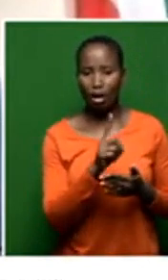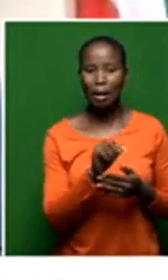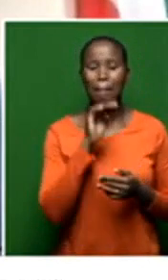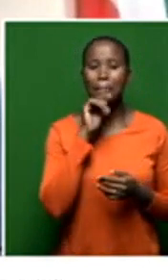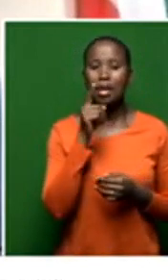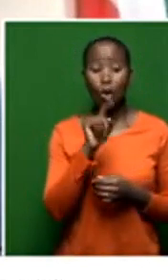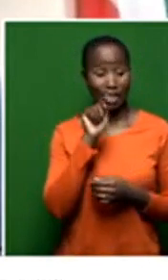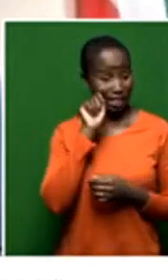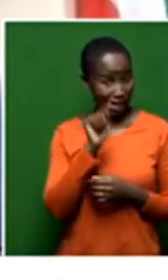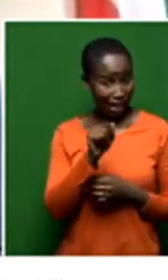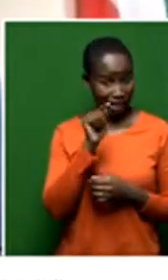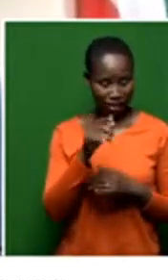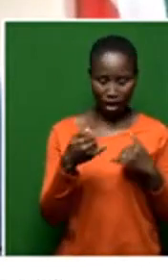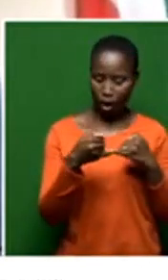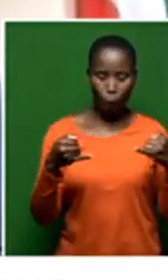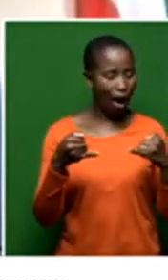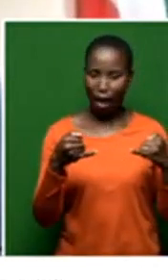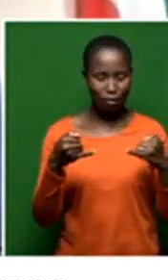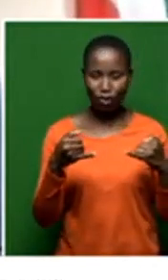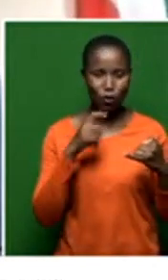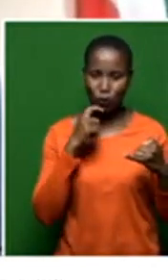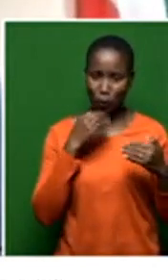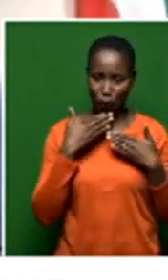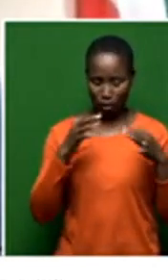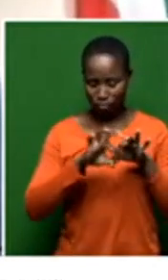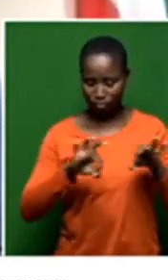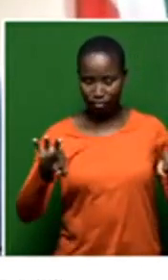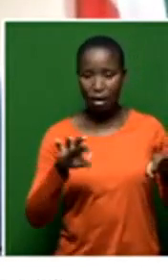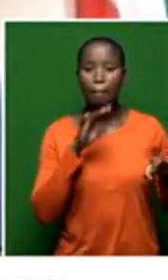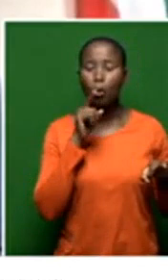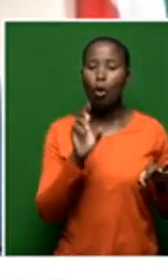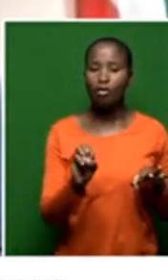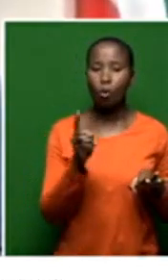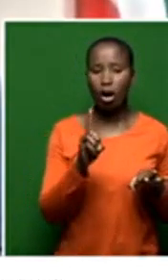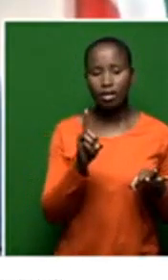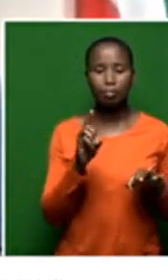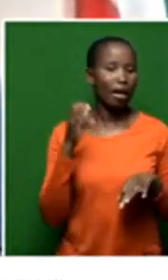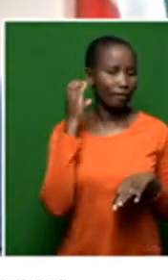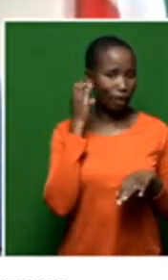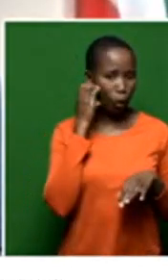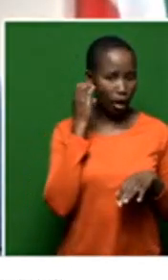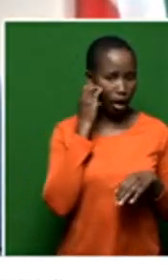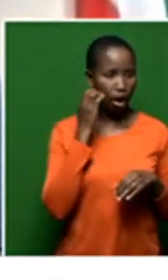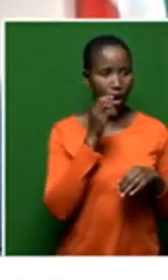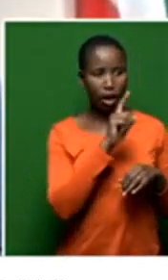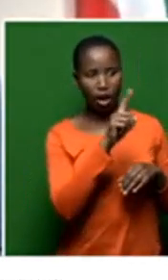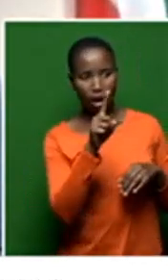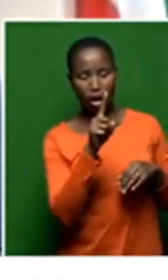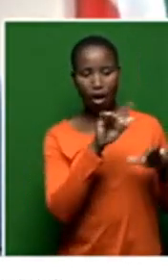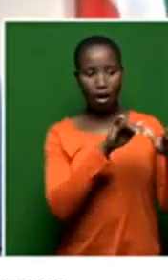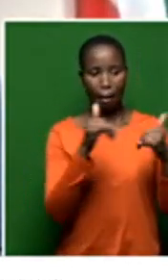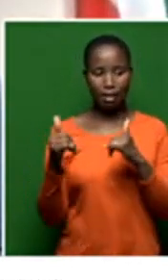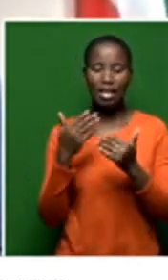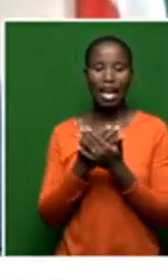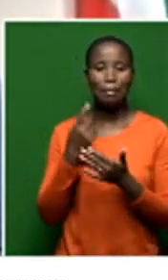airwaves are then allocated to the network mobile operator so that they will be able to